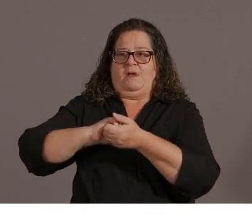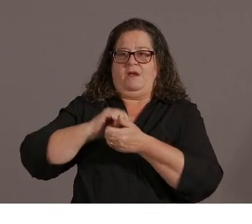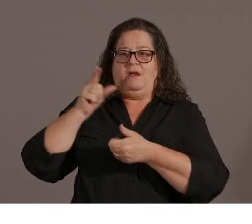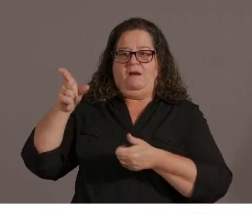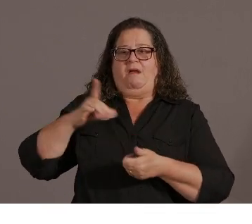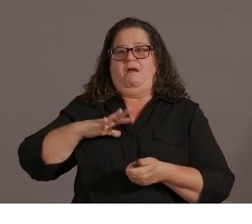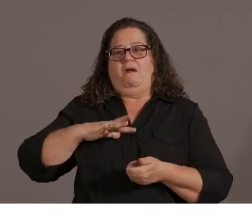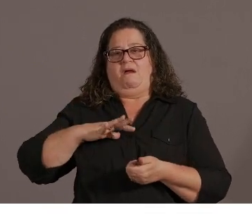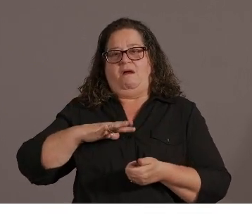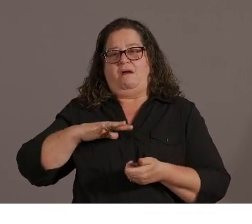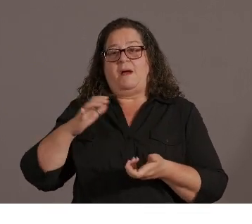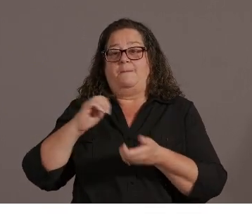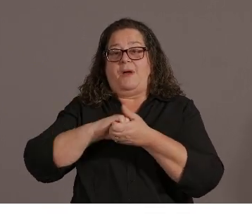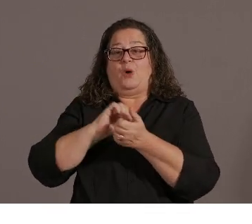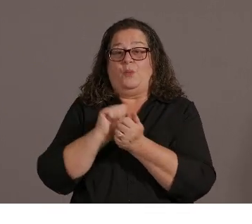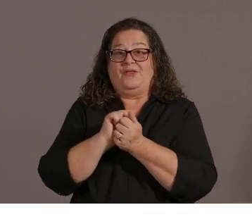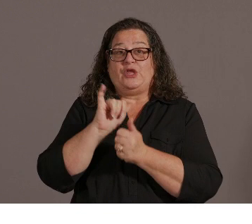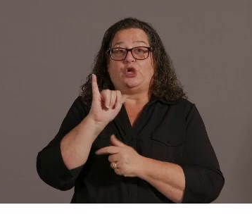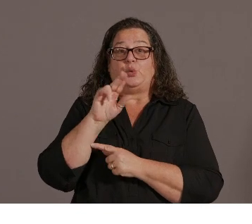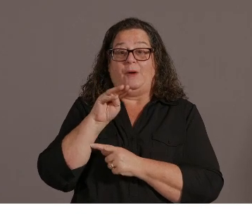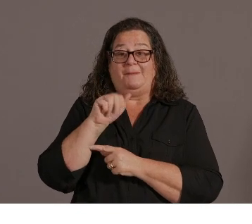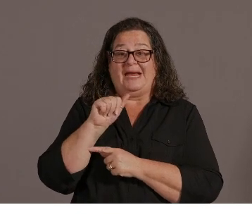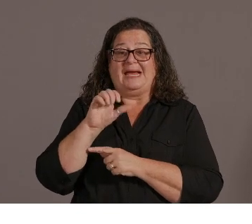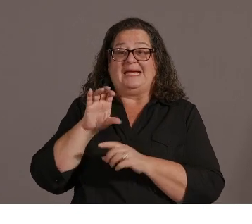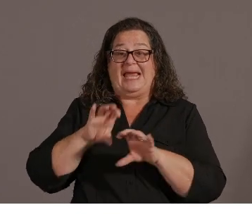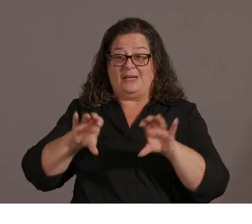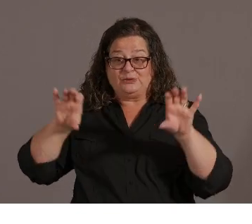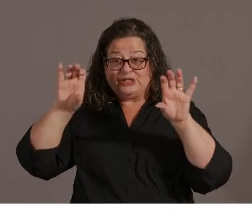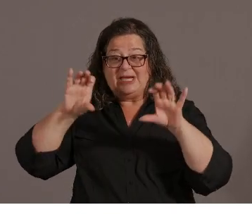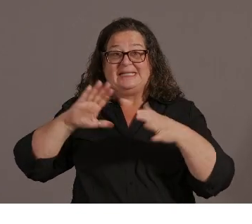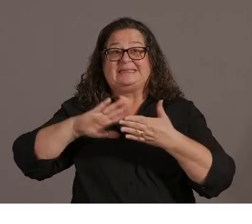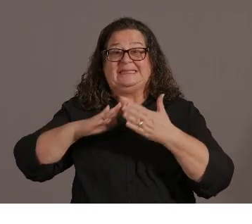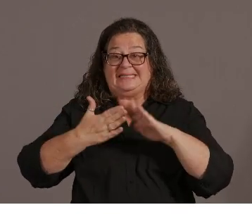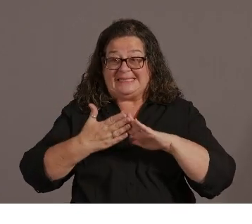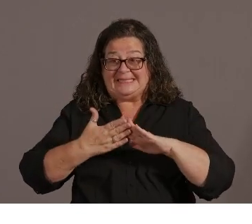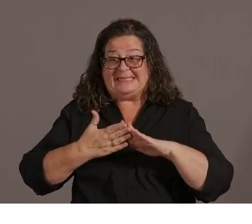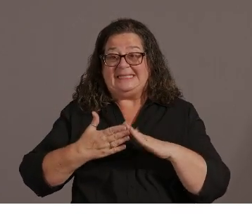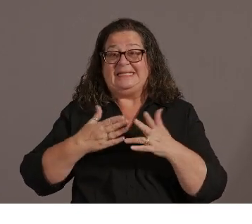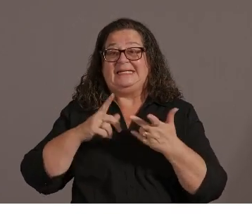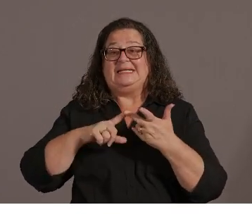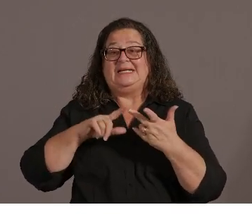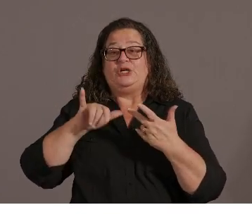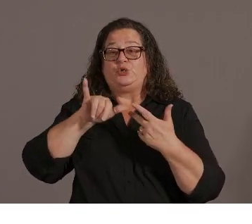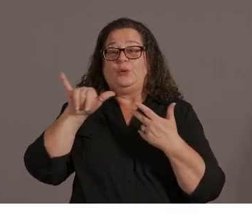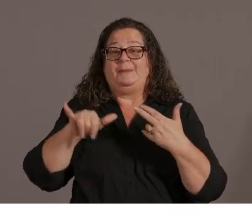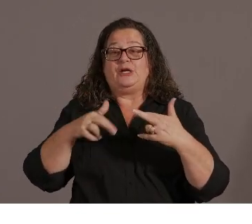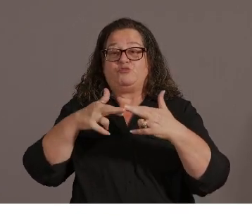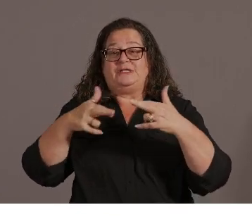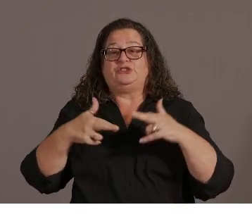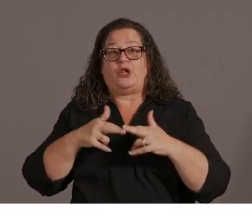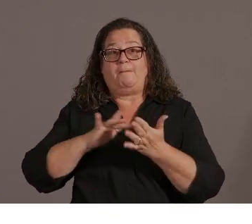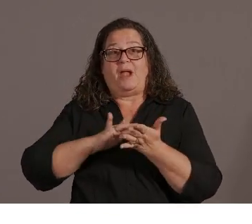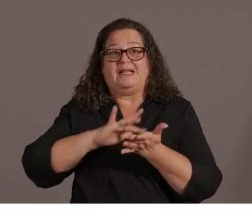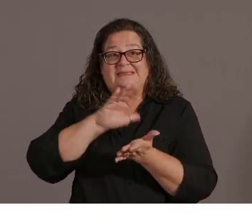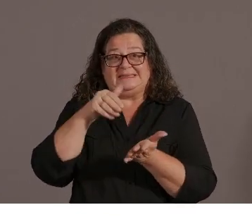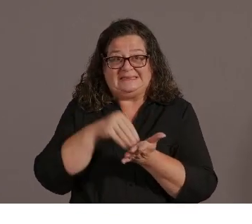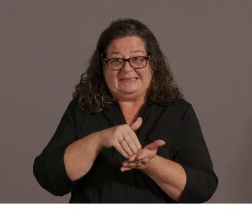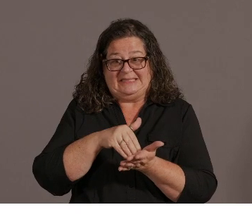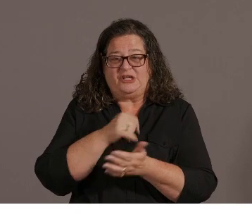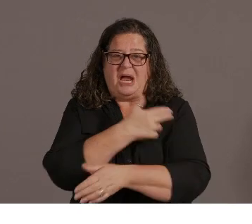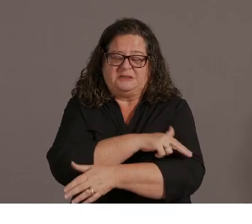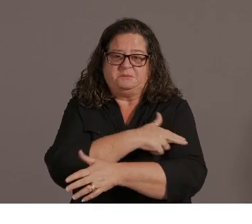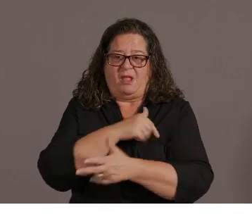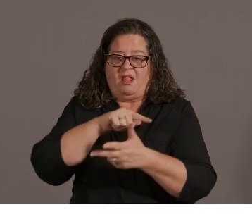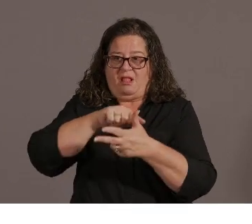Yuma, and Yuma Regional Medical Center and the state to provide this brand new location. So we will